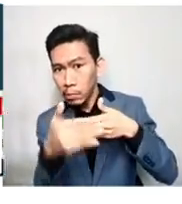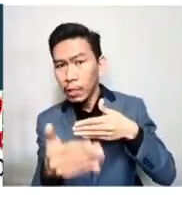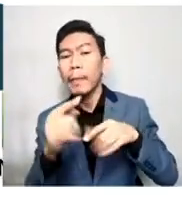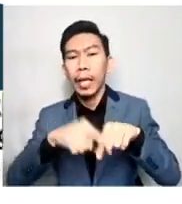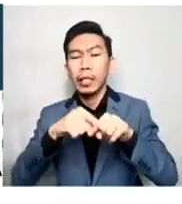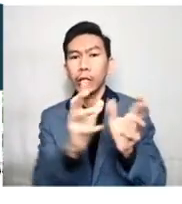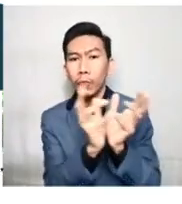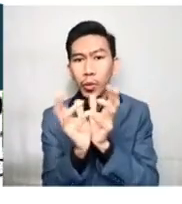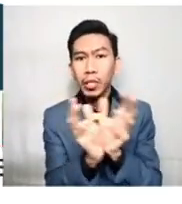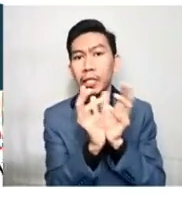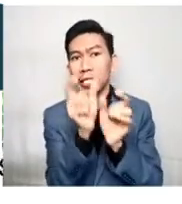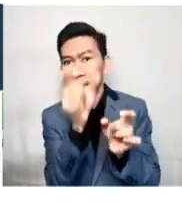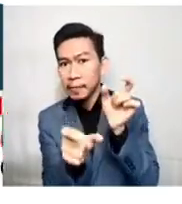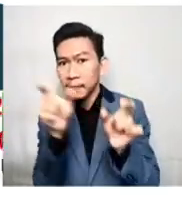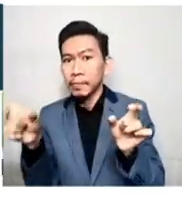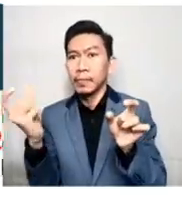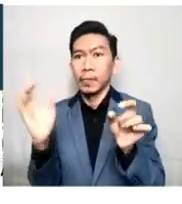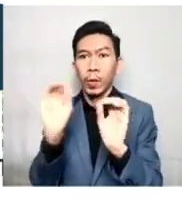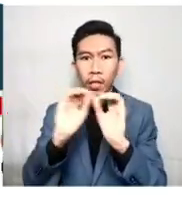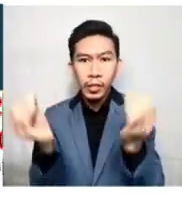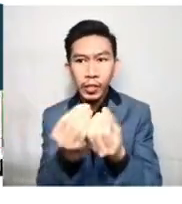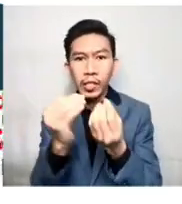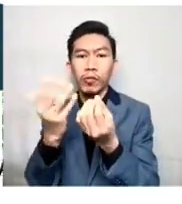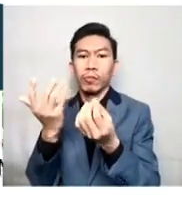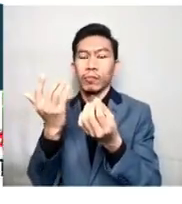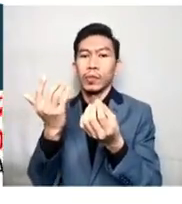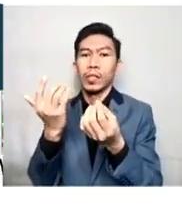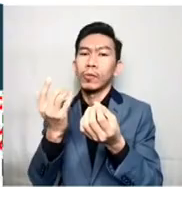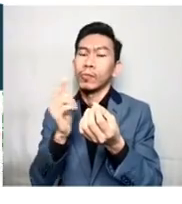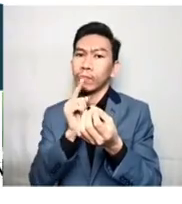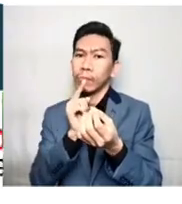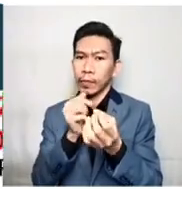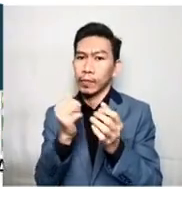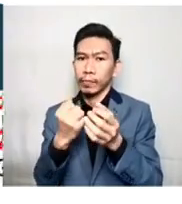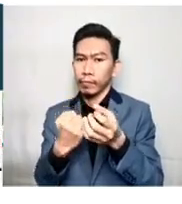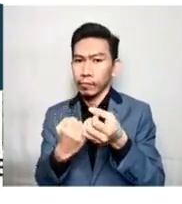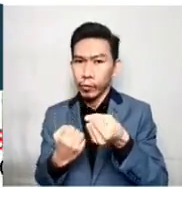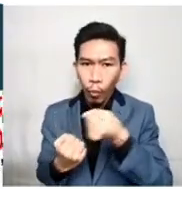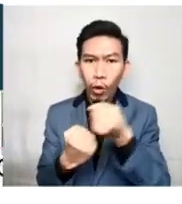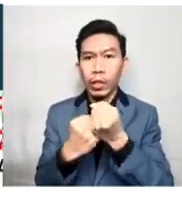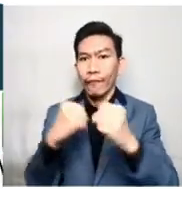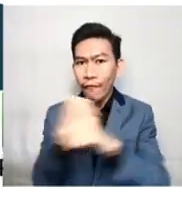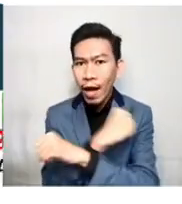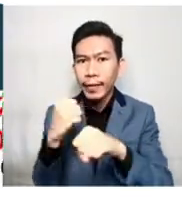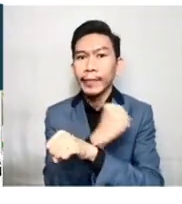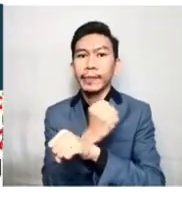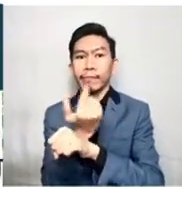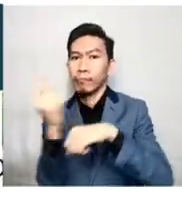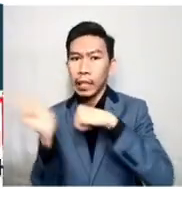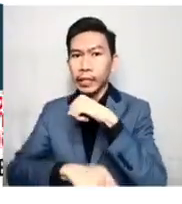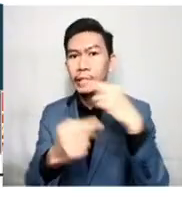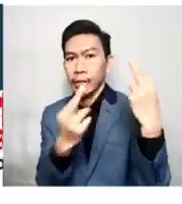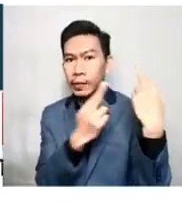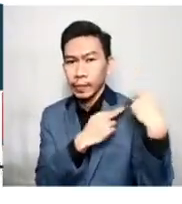can, you know, really push for accountability. These are dangerous times, you know. We know that, you